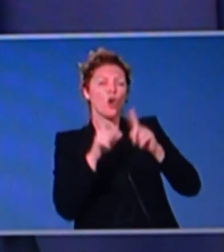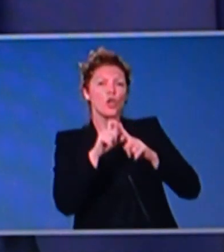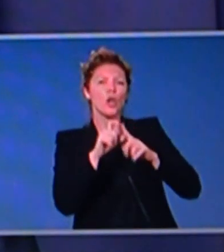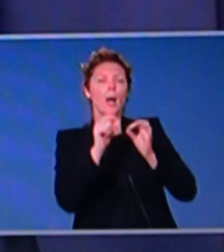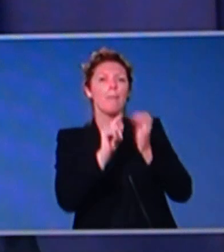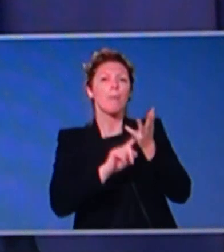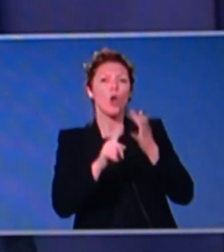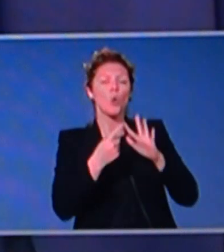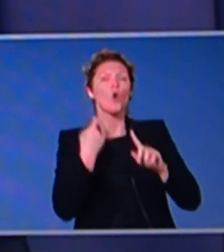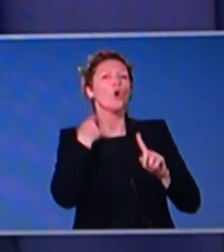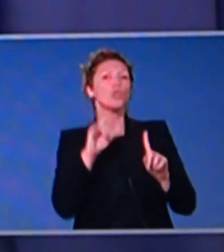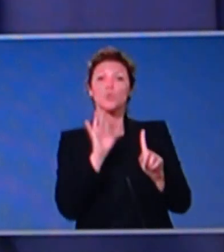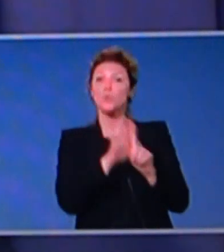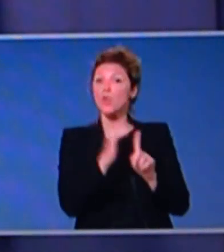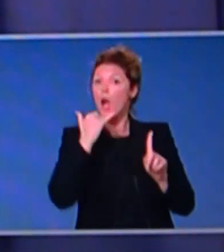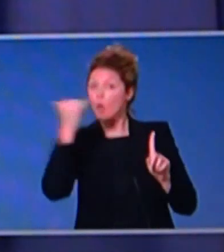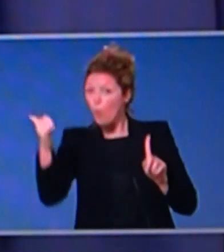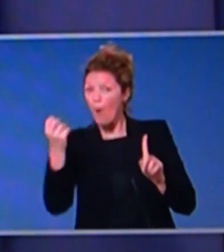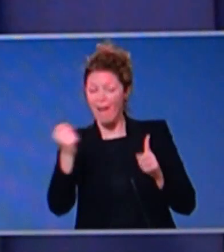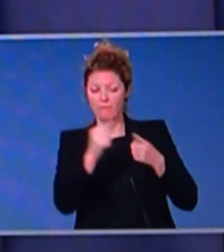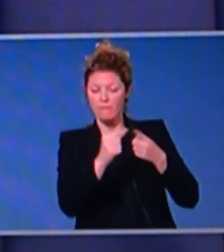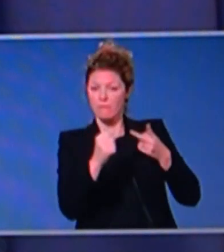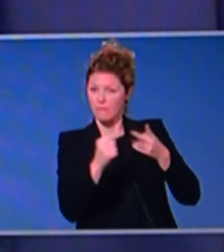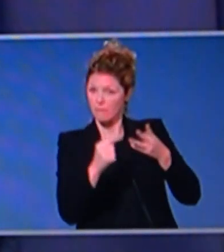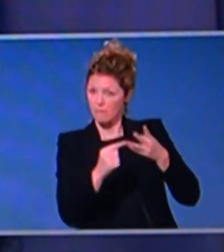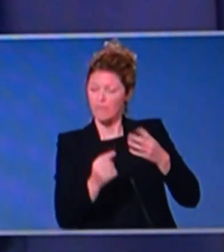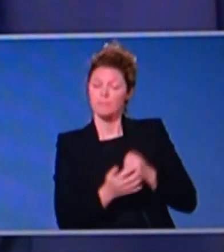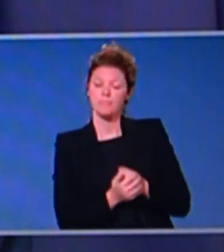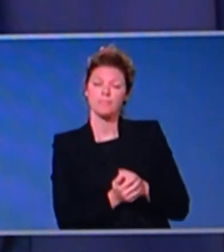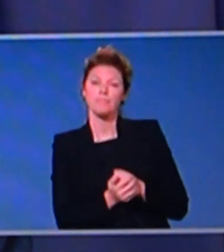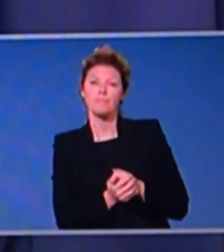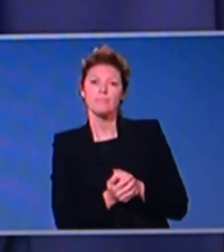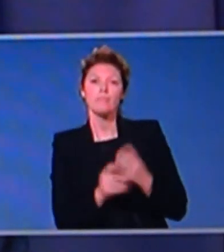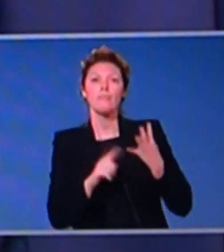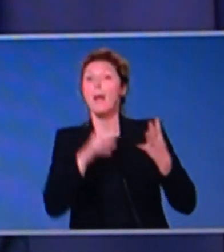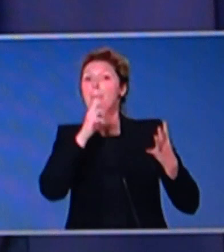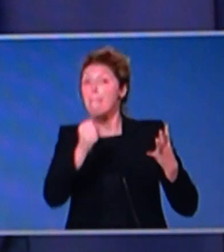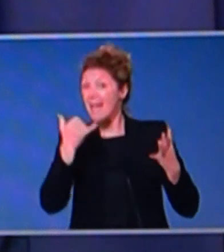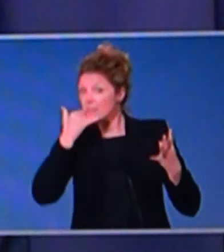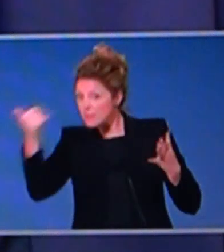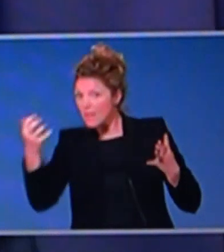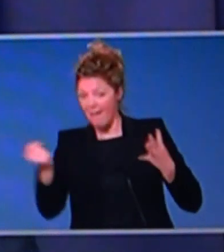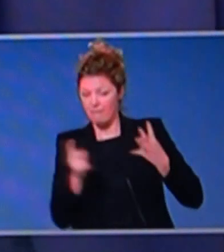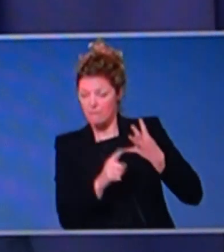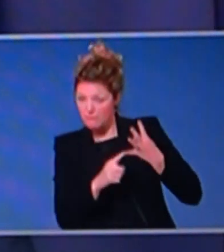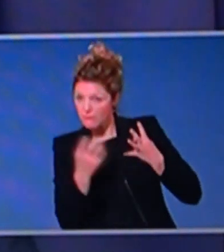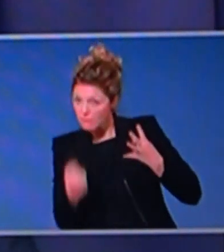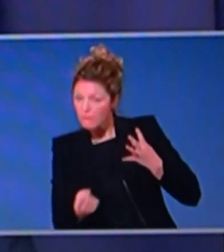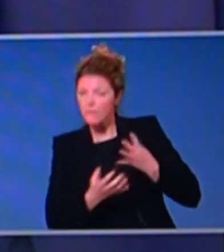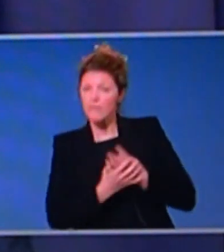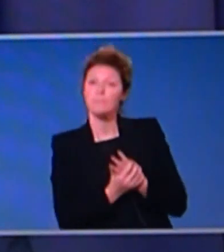Suicide Callback Service is 1300 659 467. Men's Line Australia doing a great job,